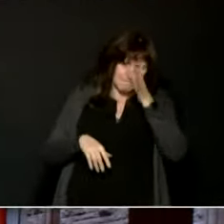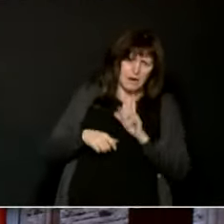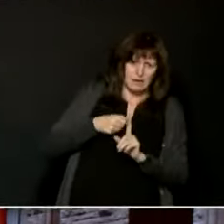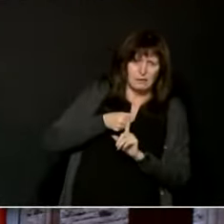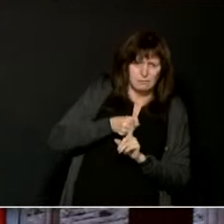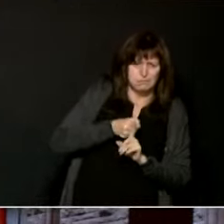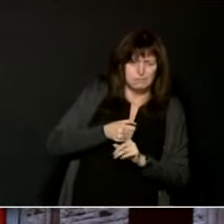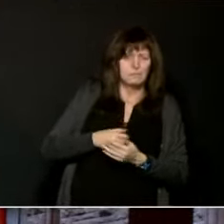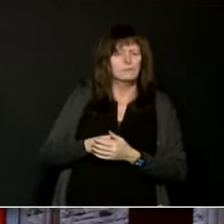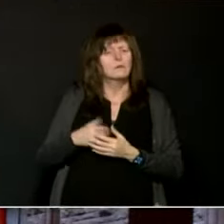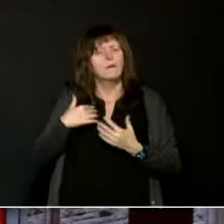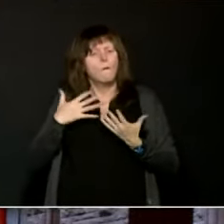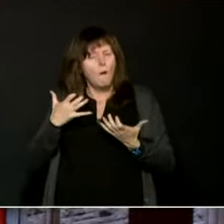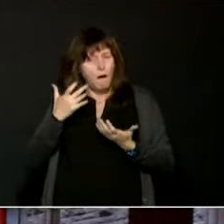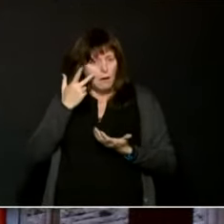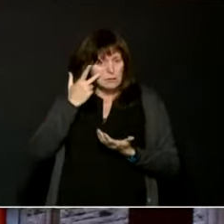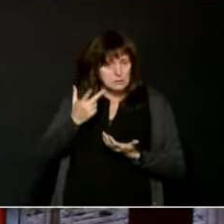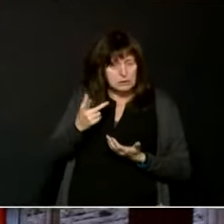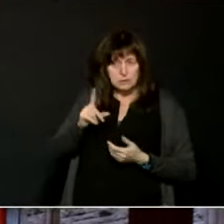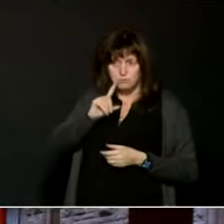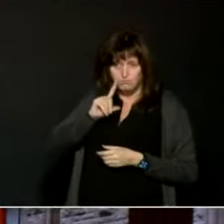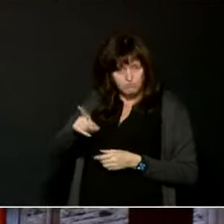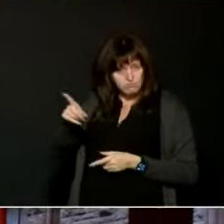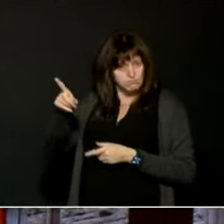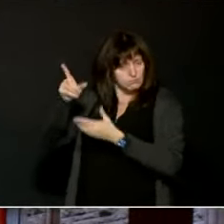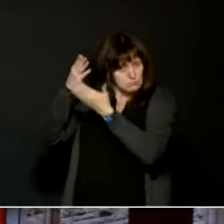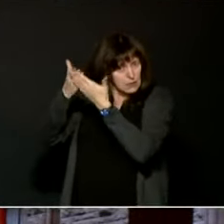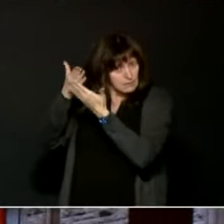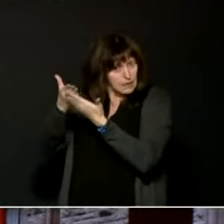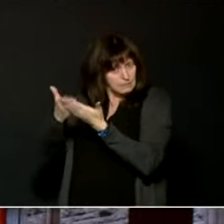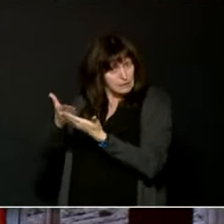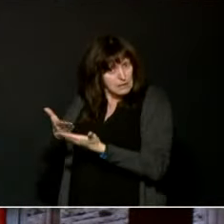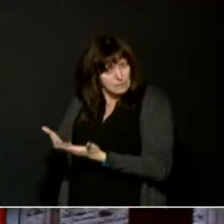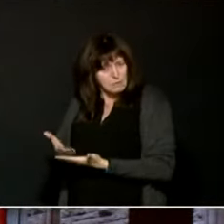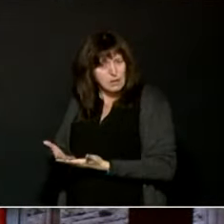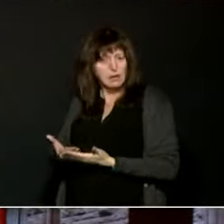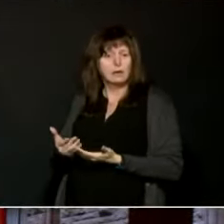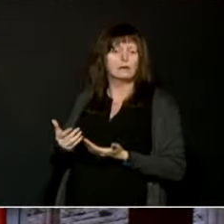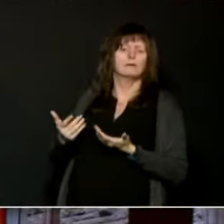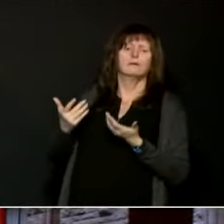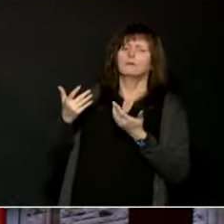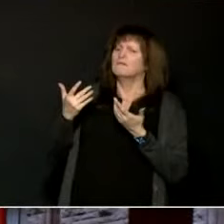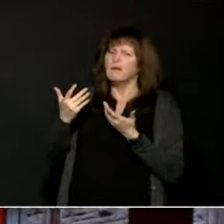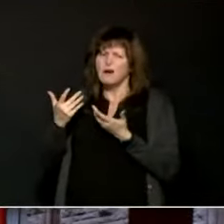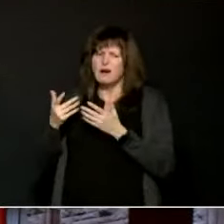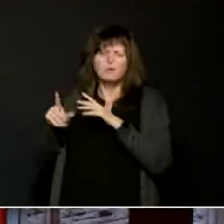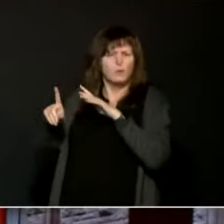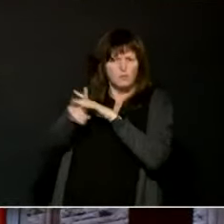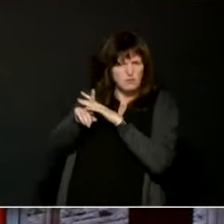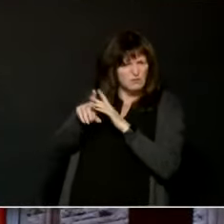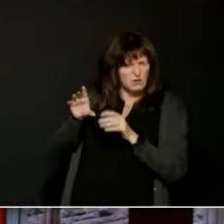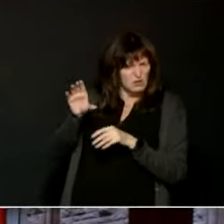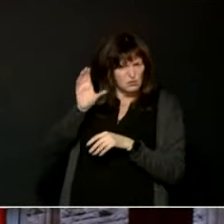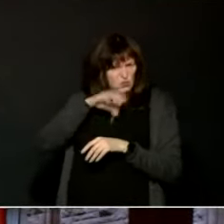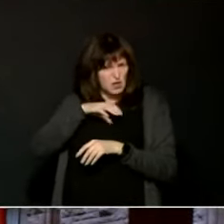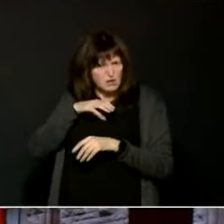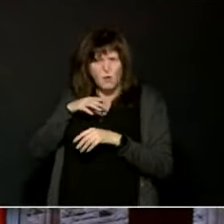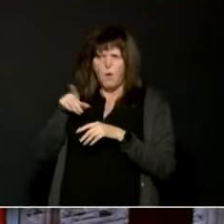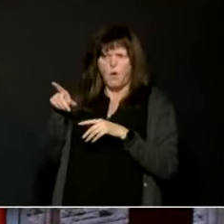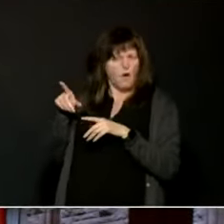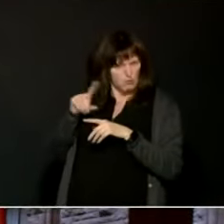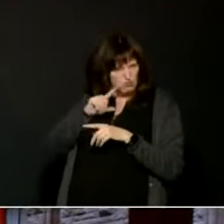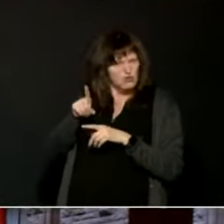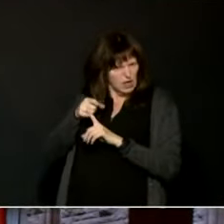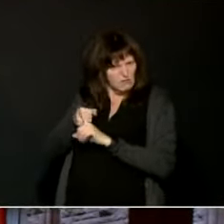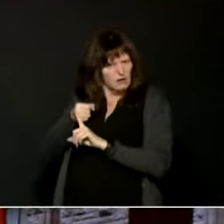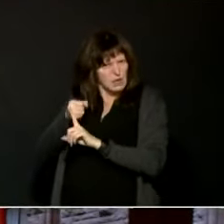even the standard experts say the number is so small, they're not really sure. But this is why we're doing this. When we do these vaccines, and